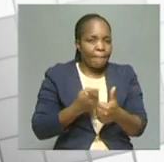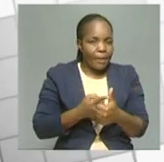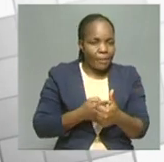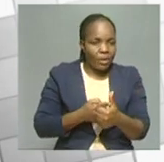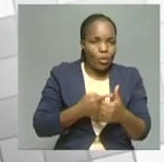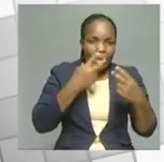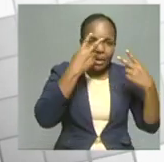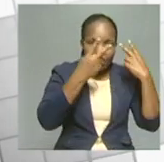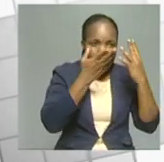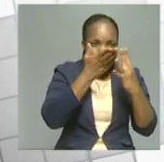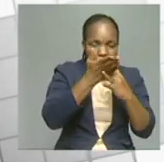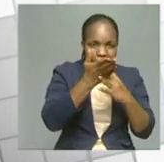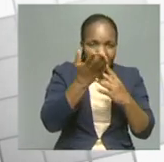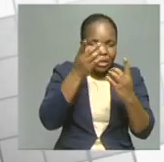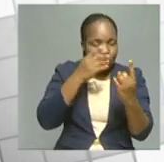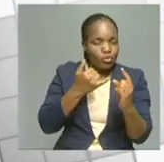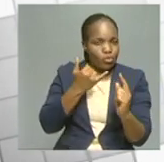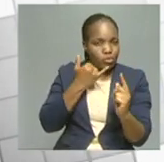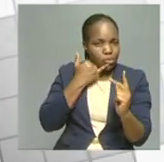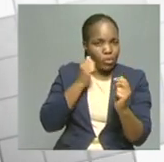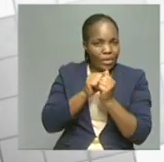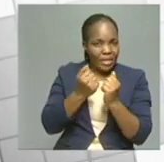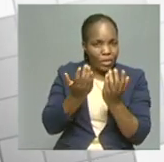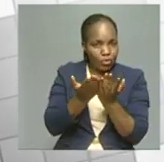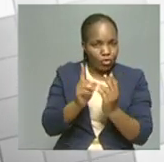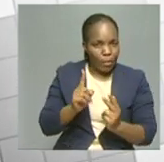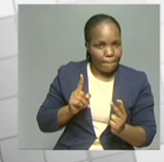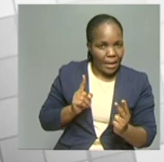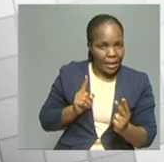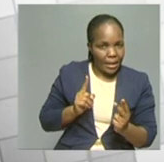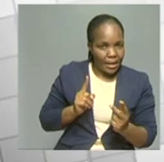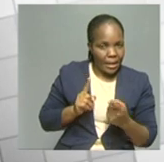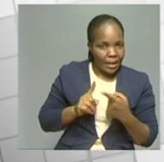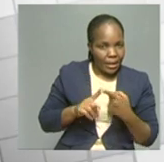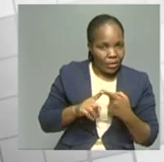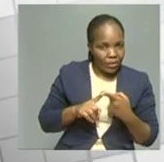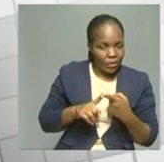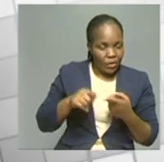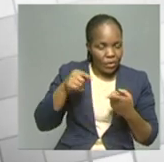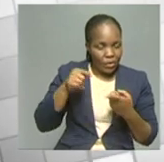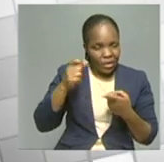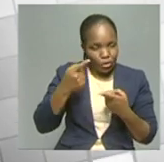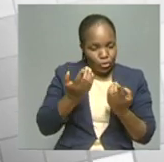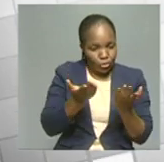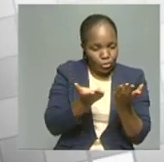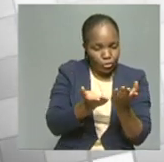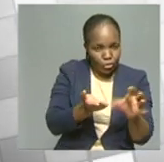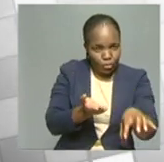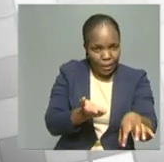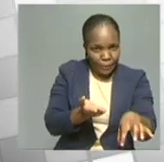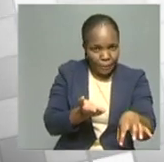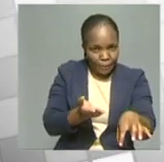get hold of one of the principals of the 3 schools, that is the principal of Kavango Senior Primary School.